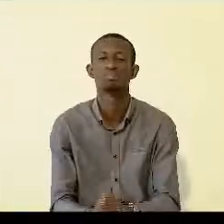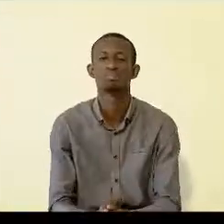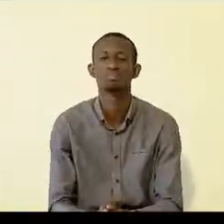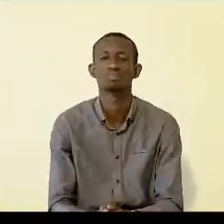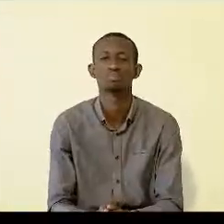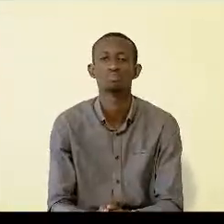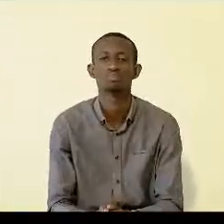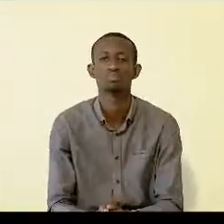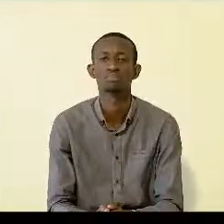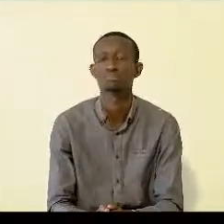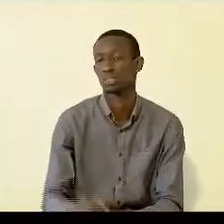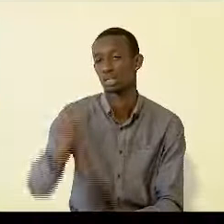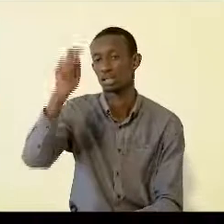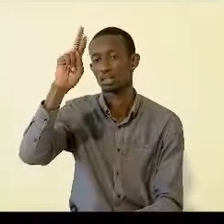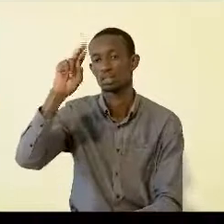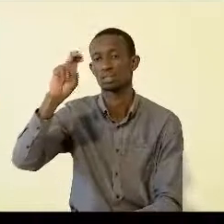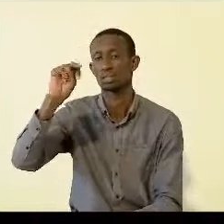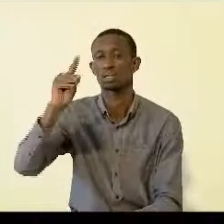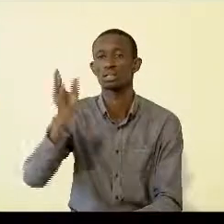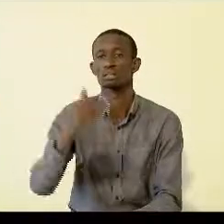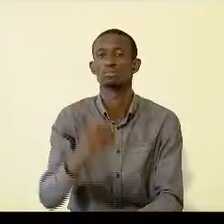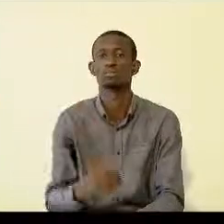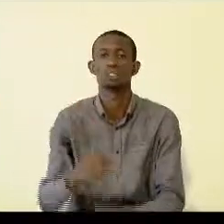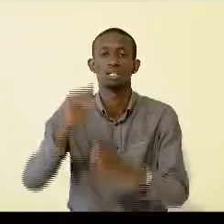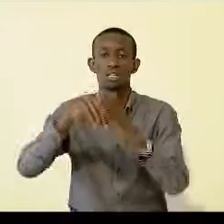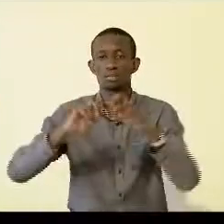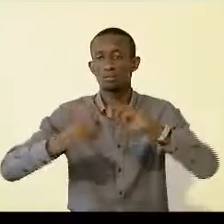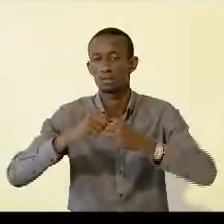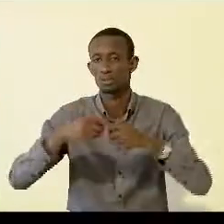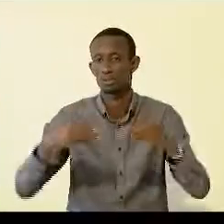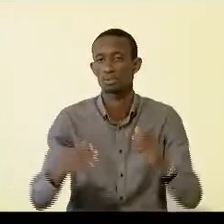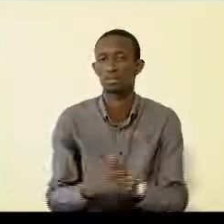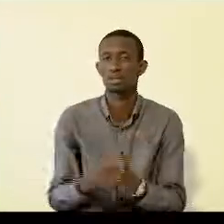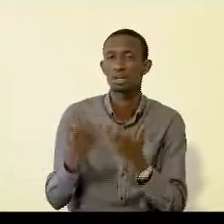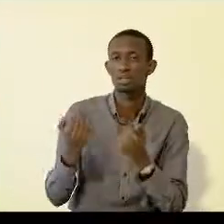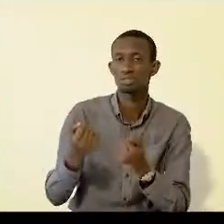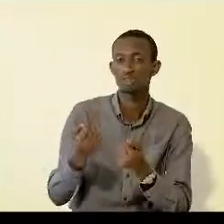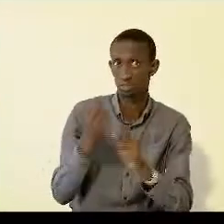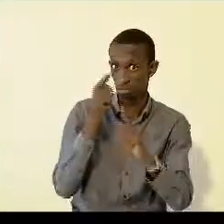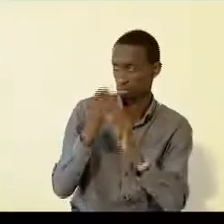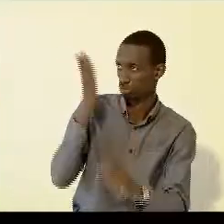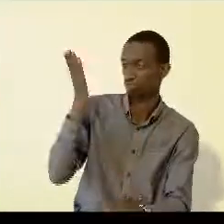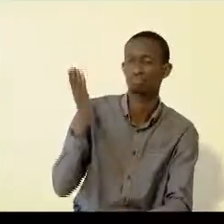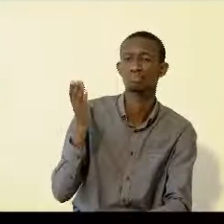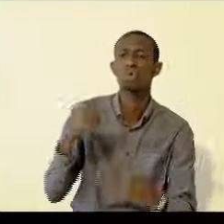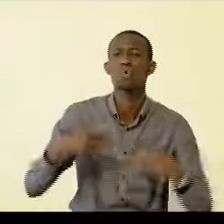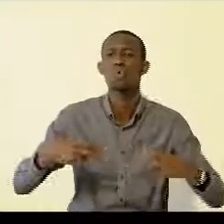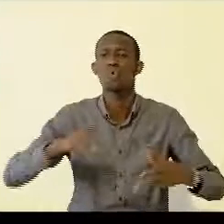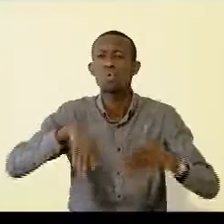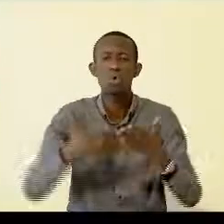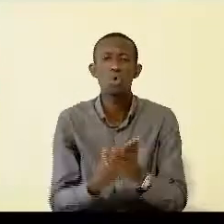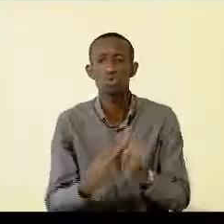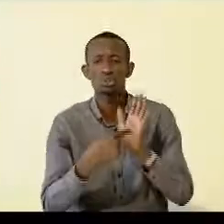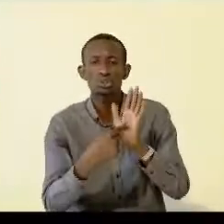Trend in the physical properties. We have the oxidation state here. All elements show